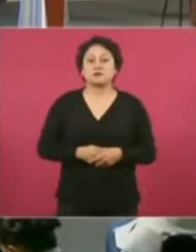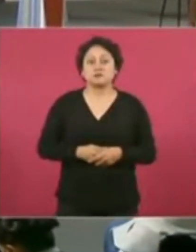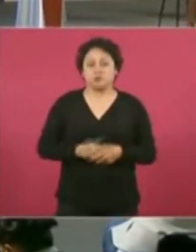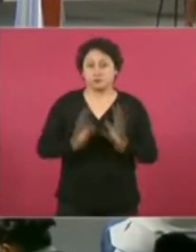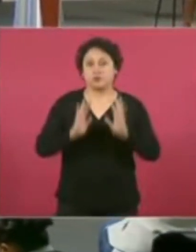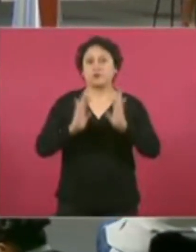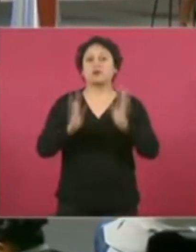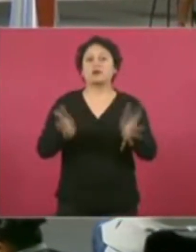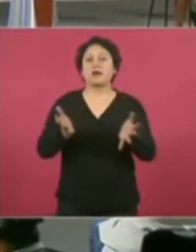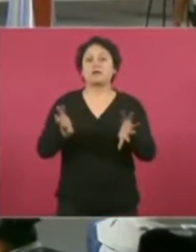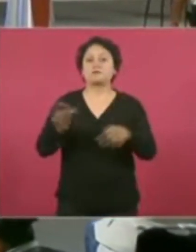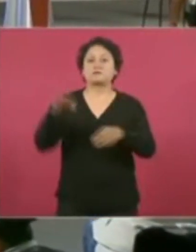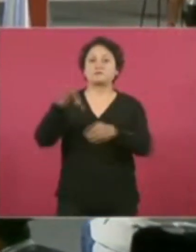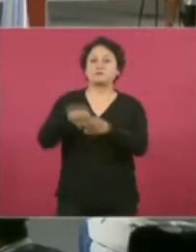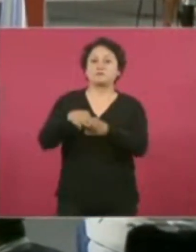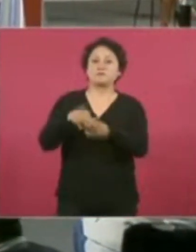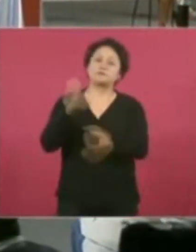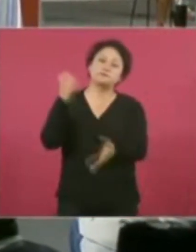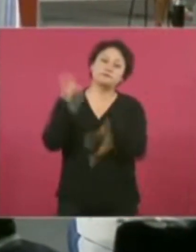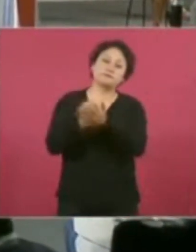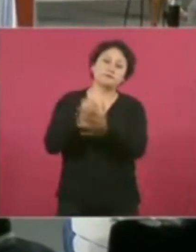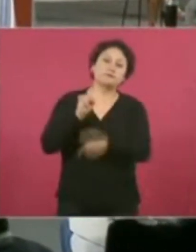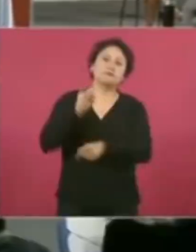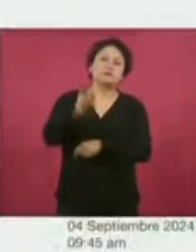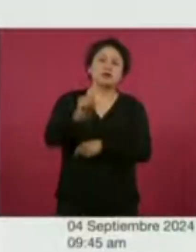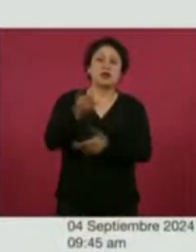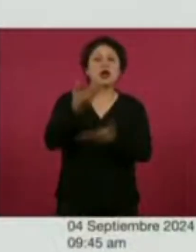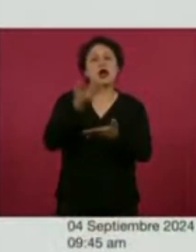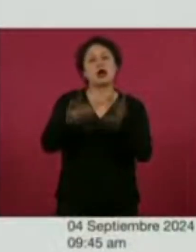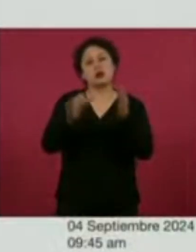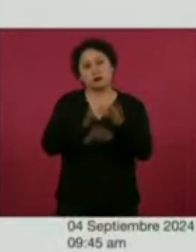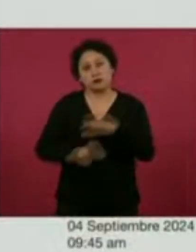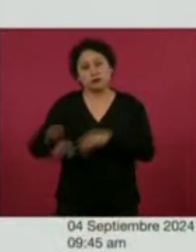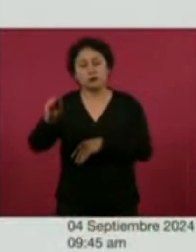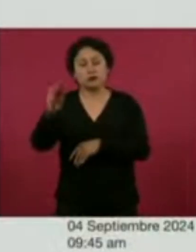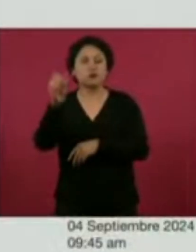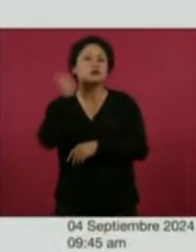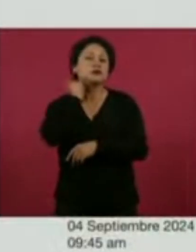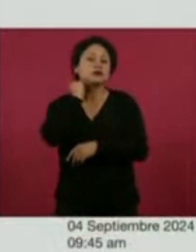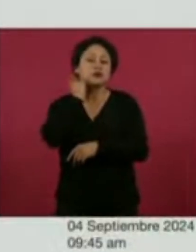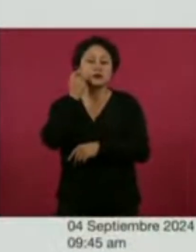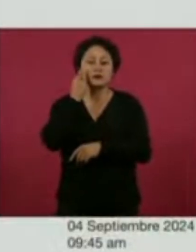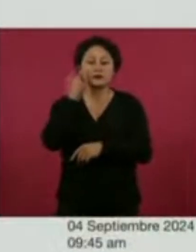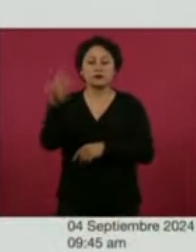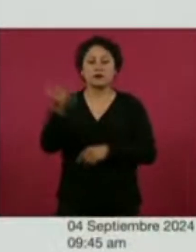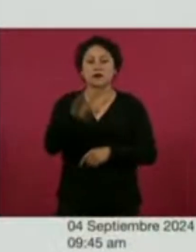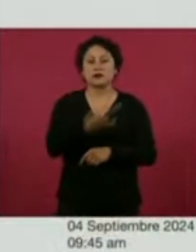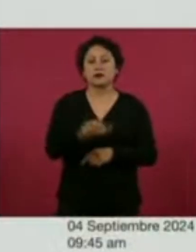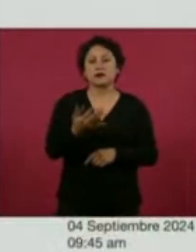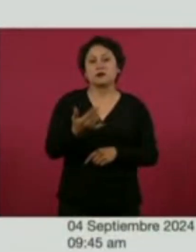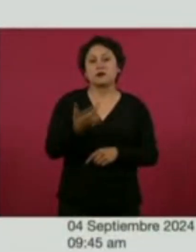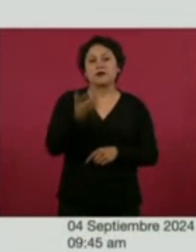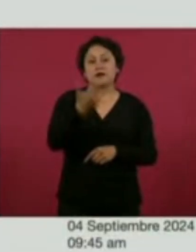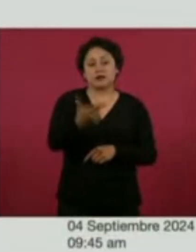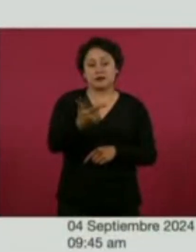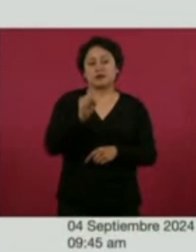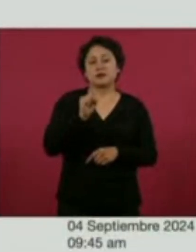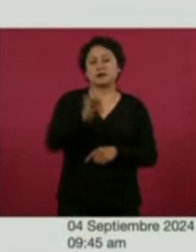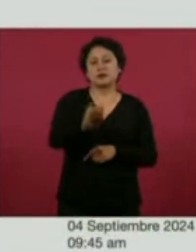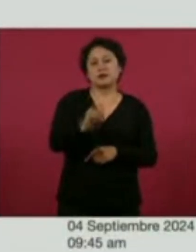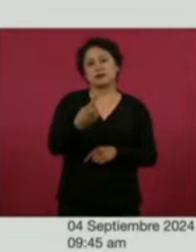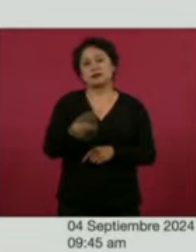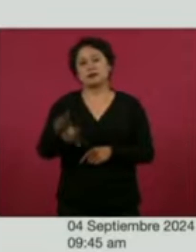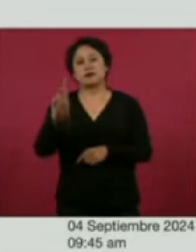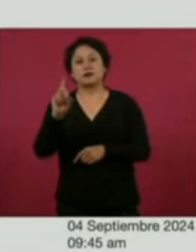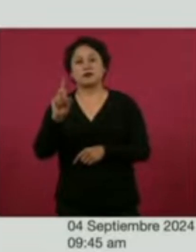Ah, well, it is very good news. Very good news. It passes already to the